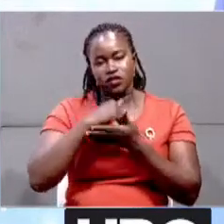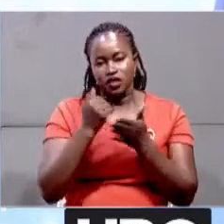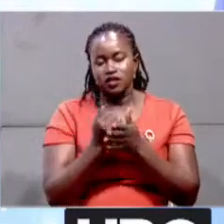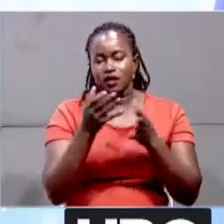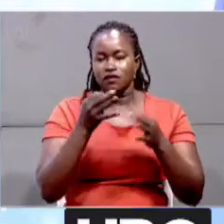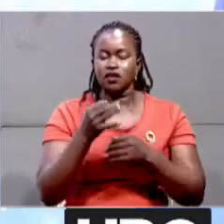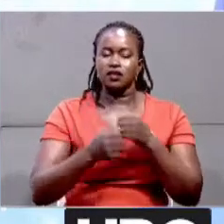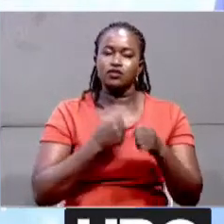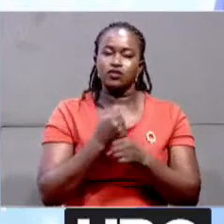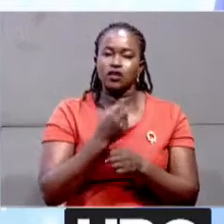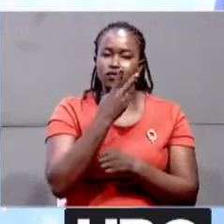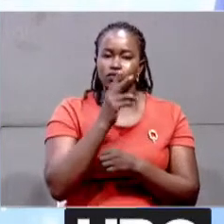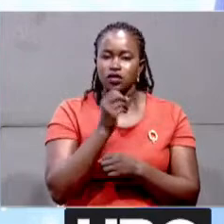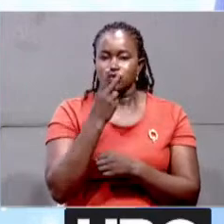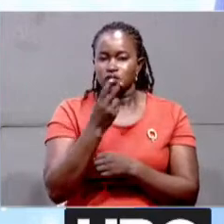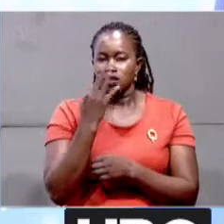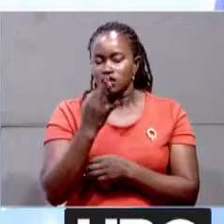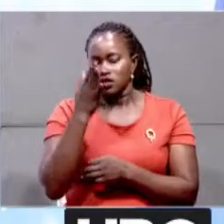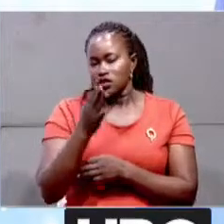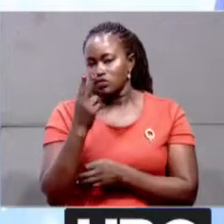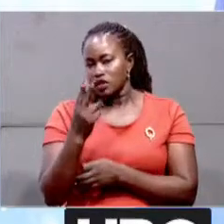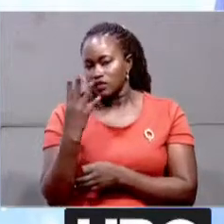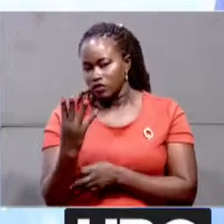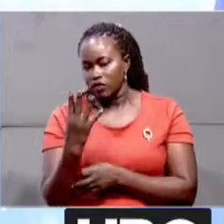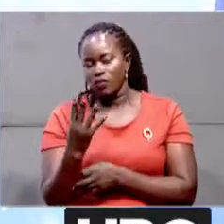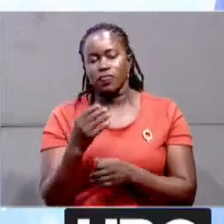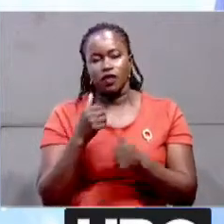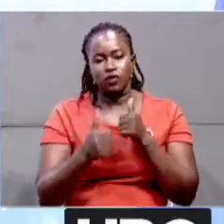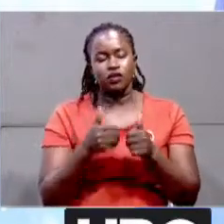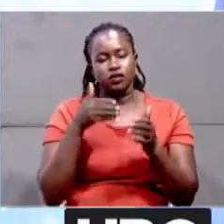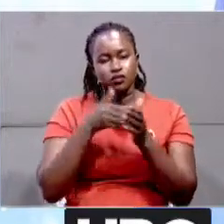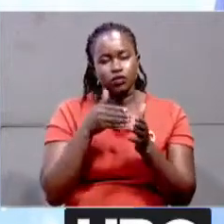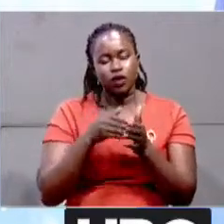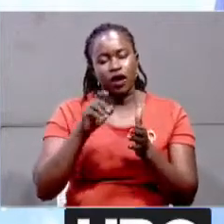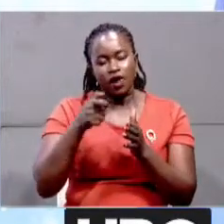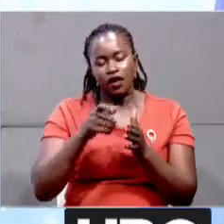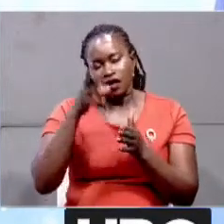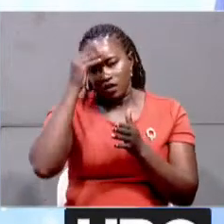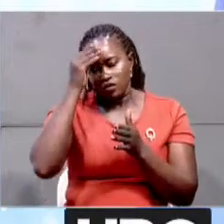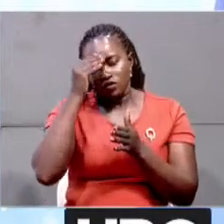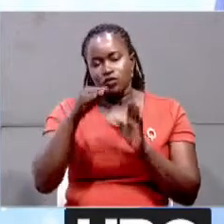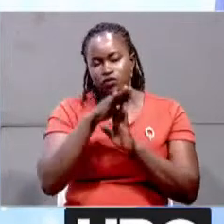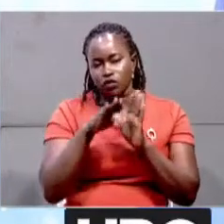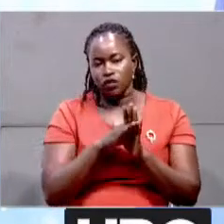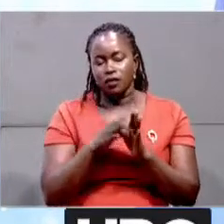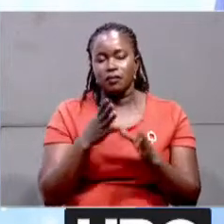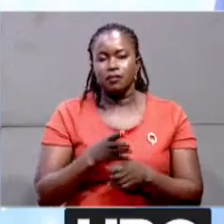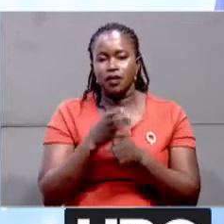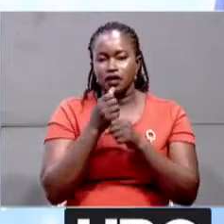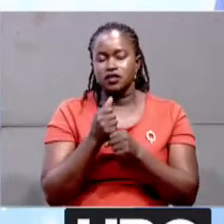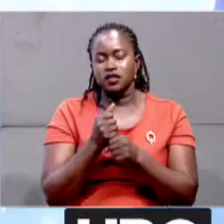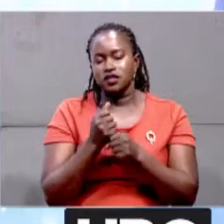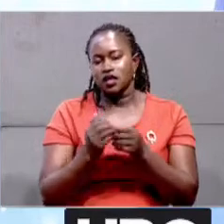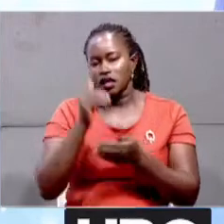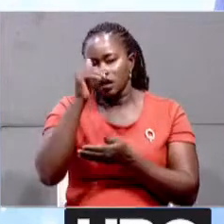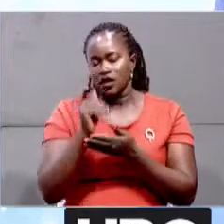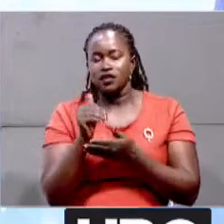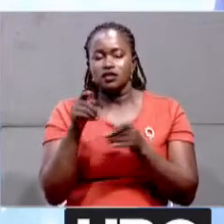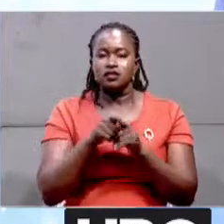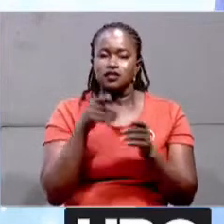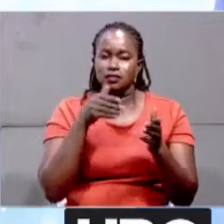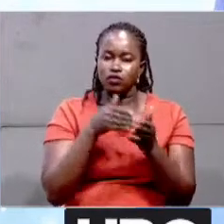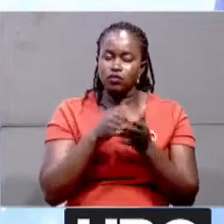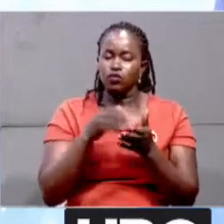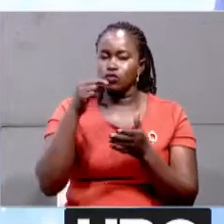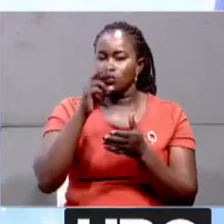year 2023-2024, which has affected key education programs. The budget cut, among others, has affected the grant